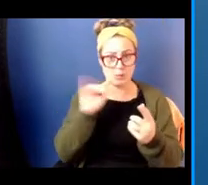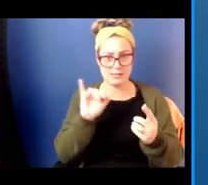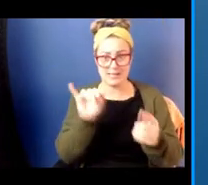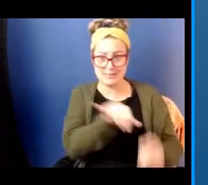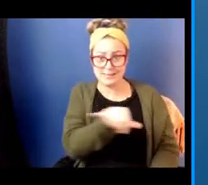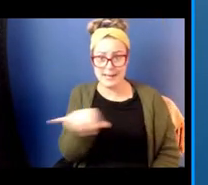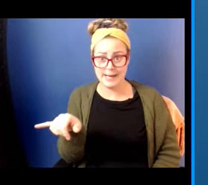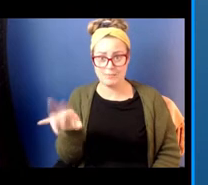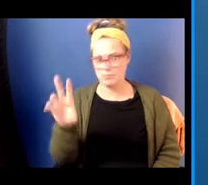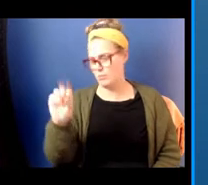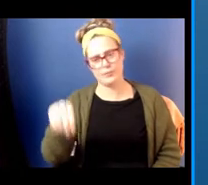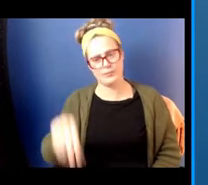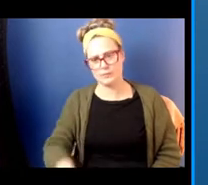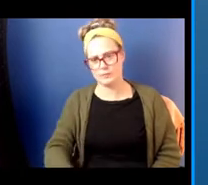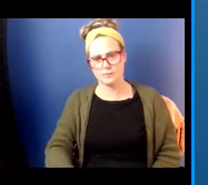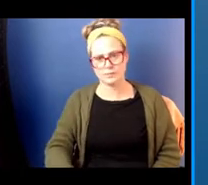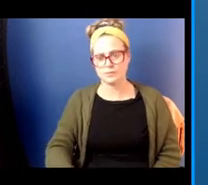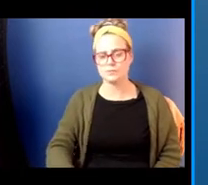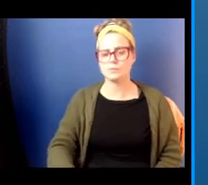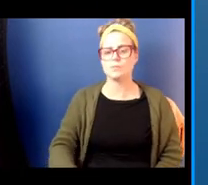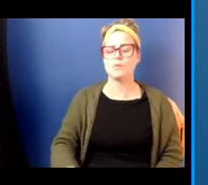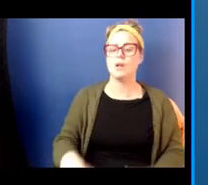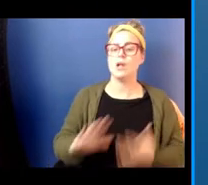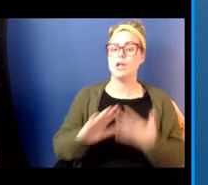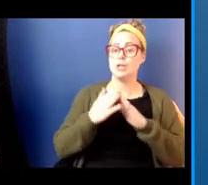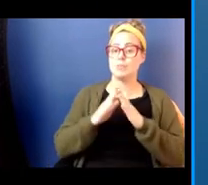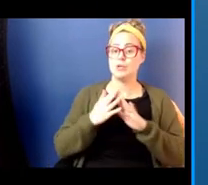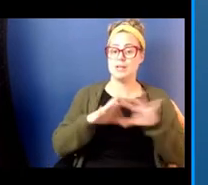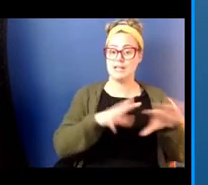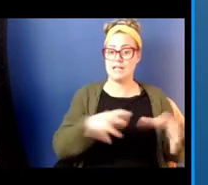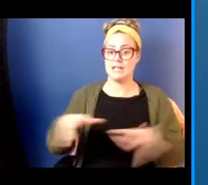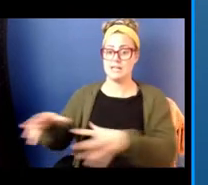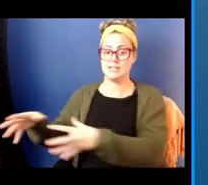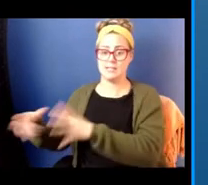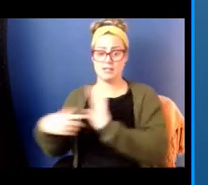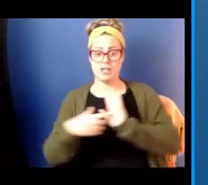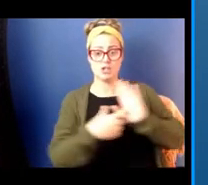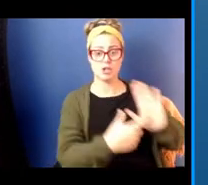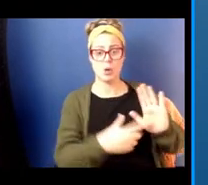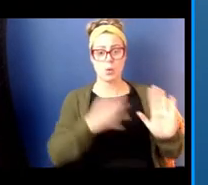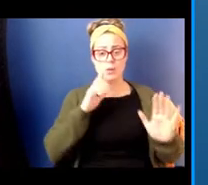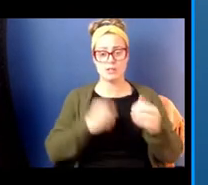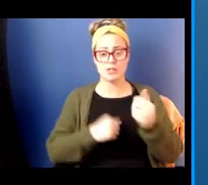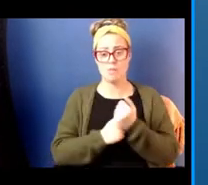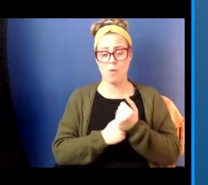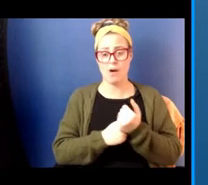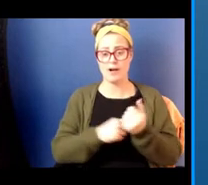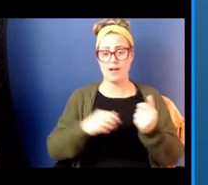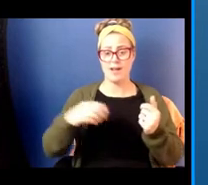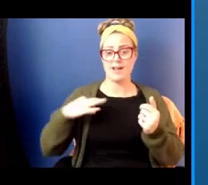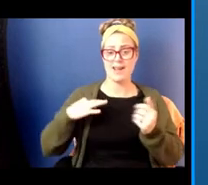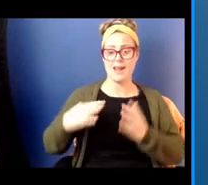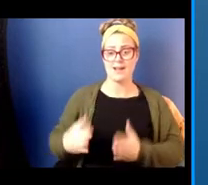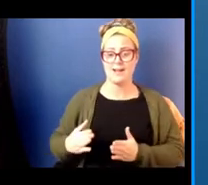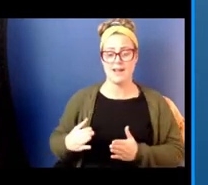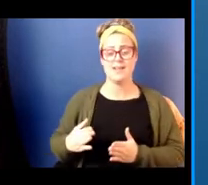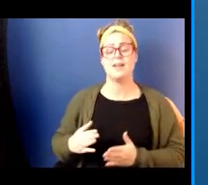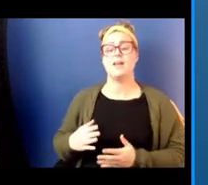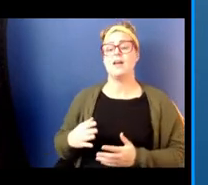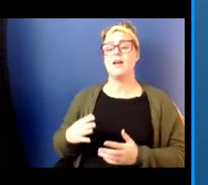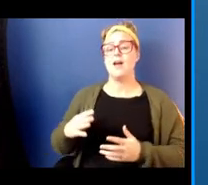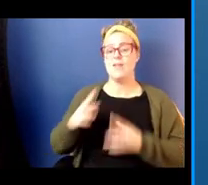have shown will support our candidates will support our values as a party and